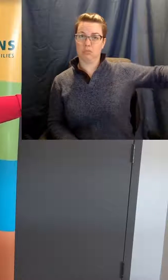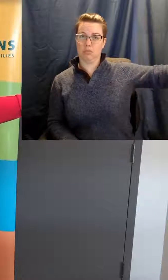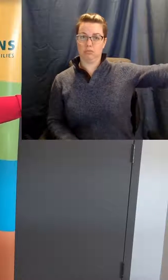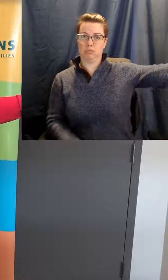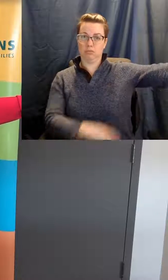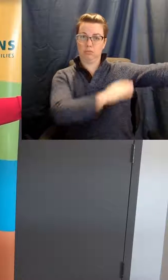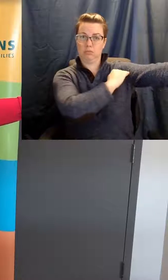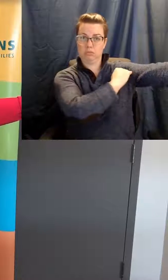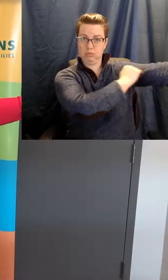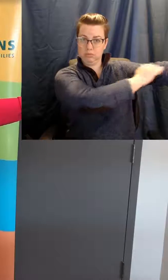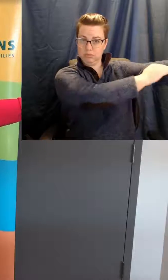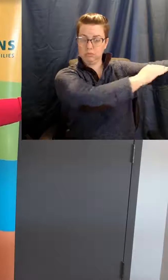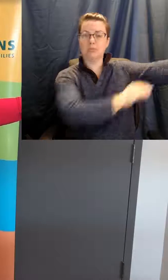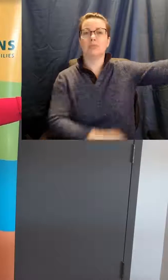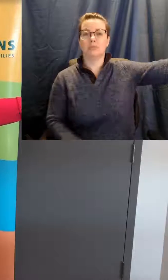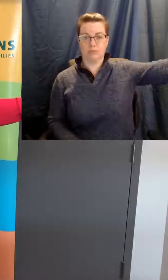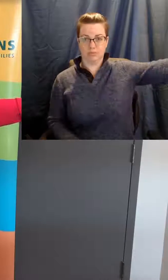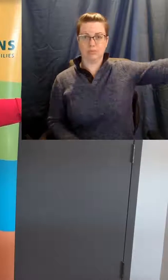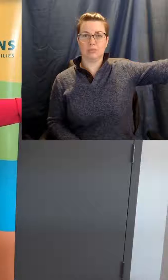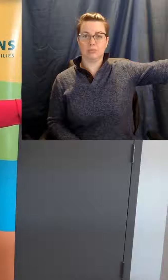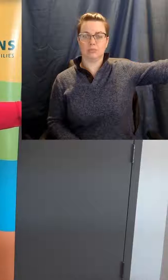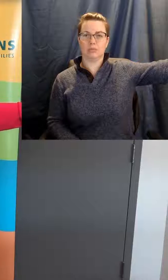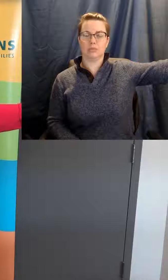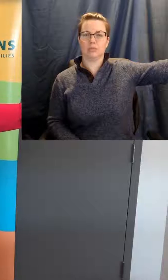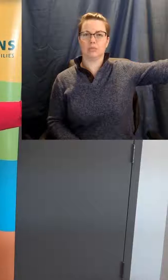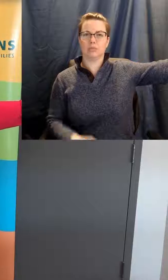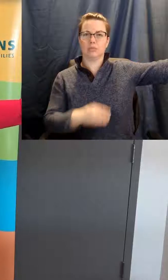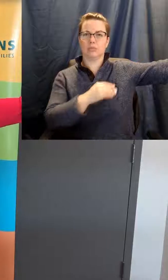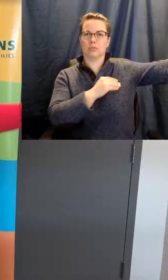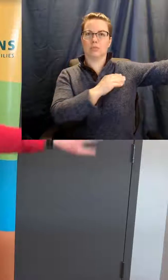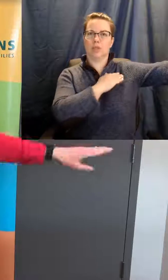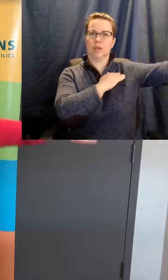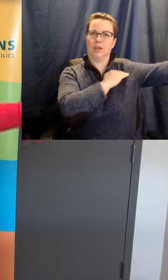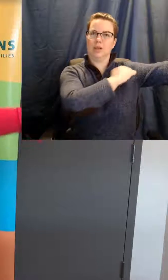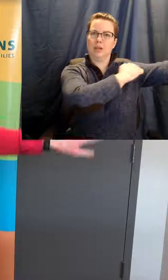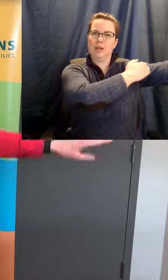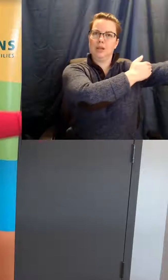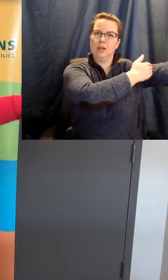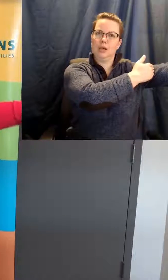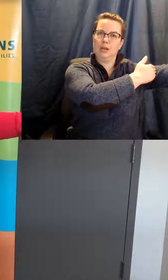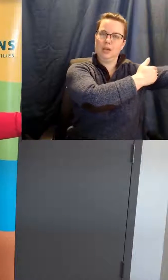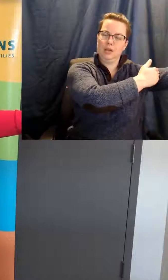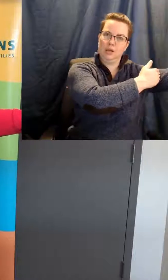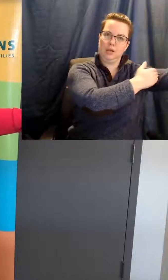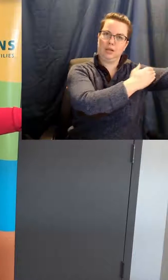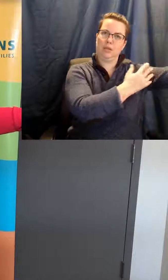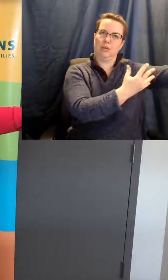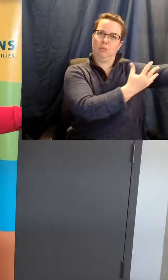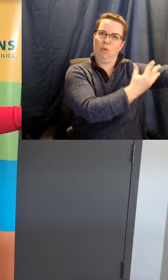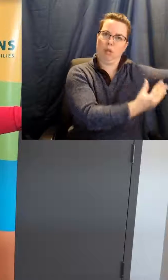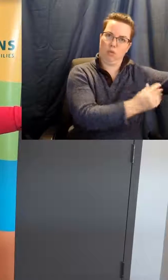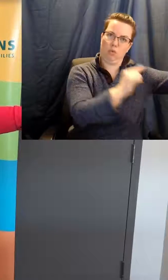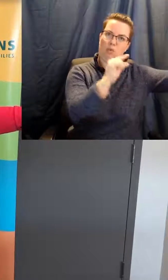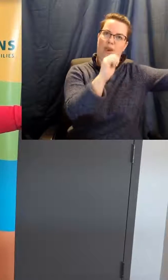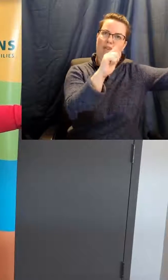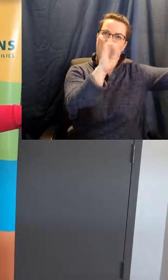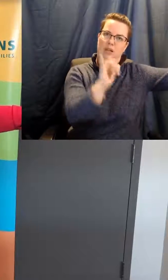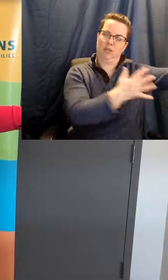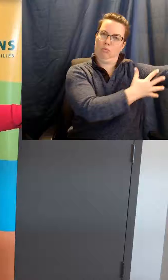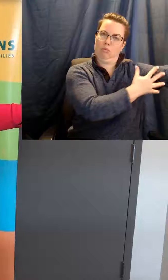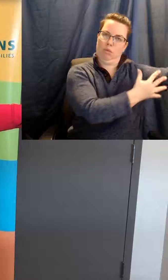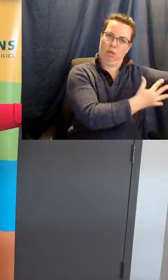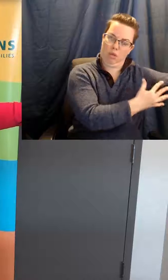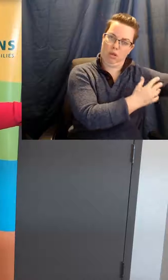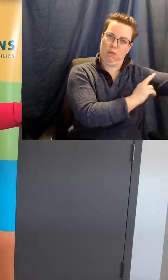this. That arrow would now shift towards my fingers because gravity is pulling down on my arm. Now